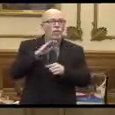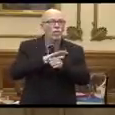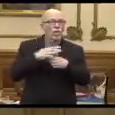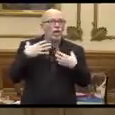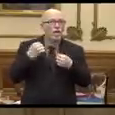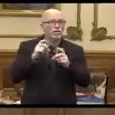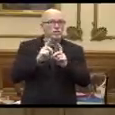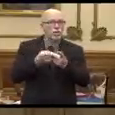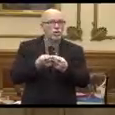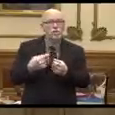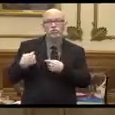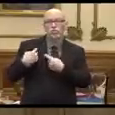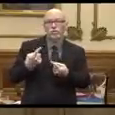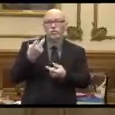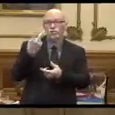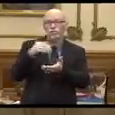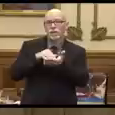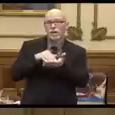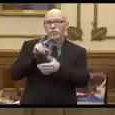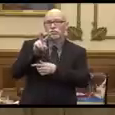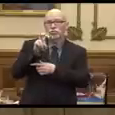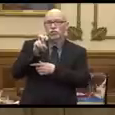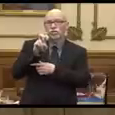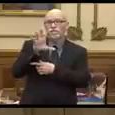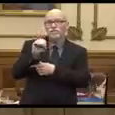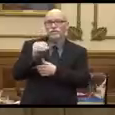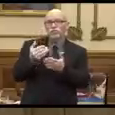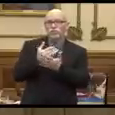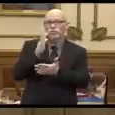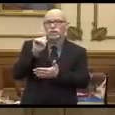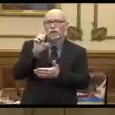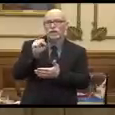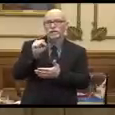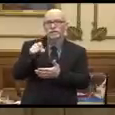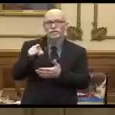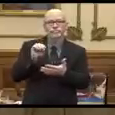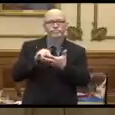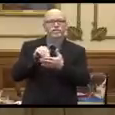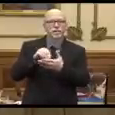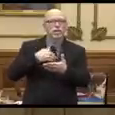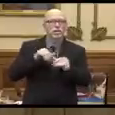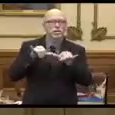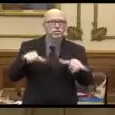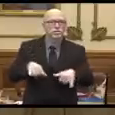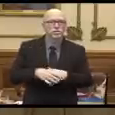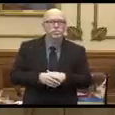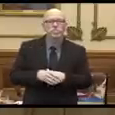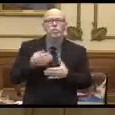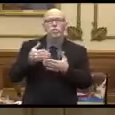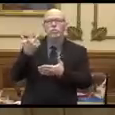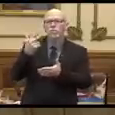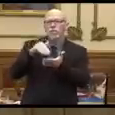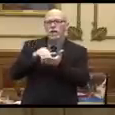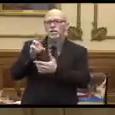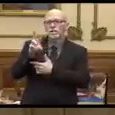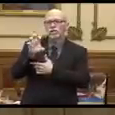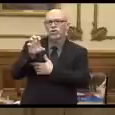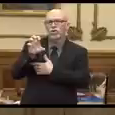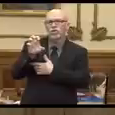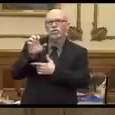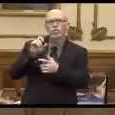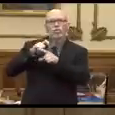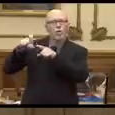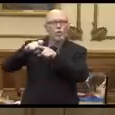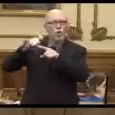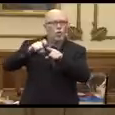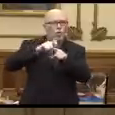departments. So far, 2,250 new cases have been entered into the system. Nearly 3,600 outbound calls have